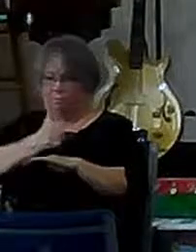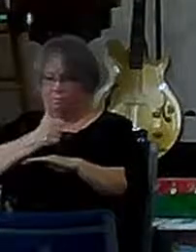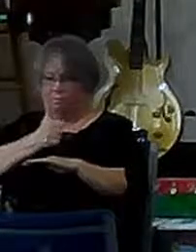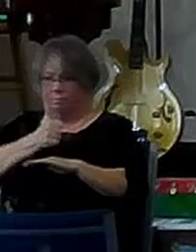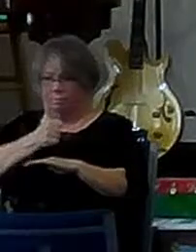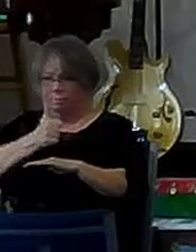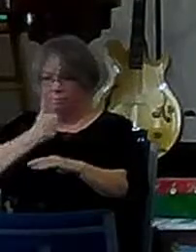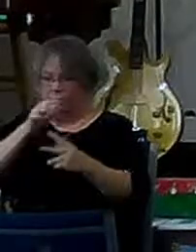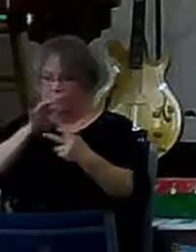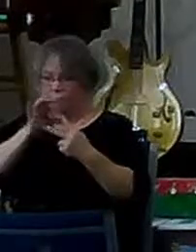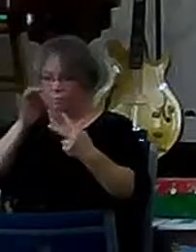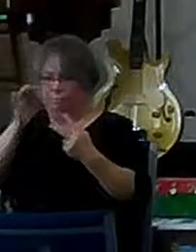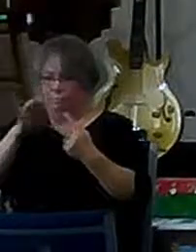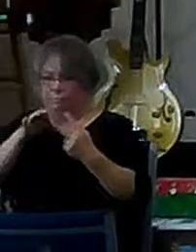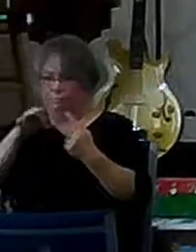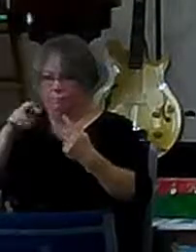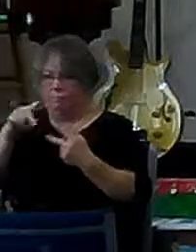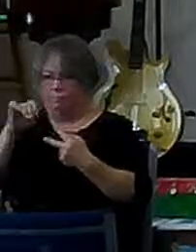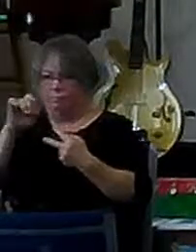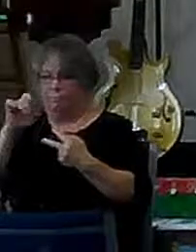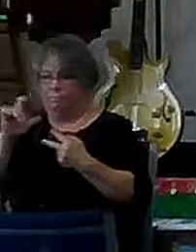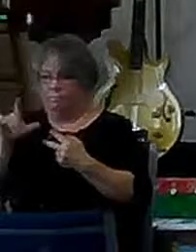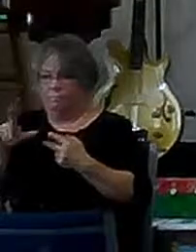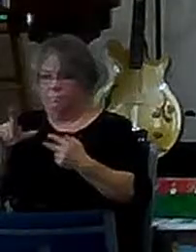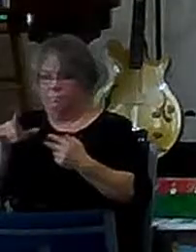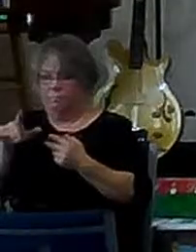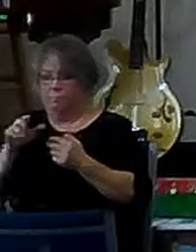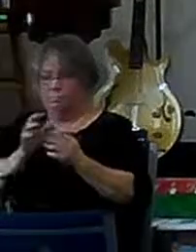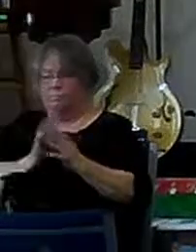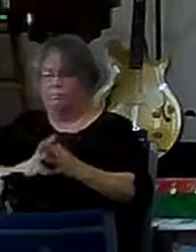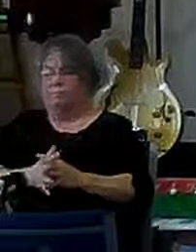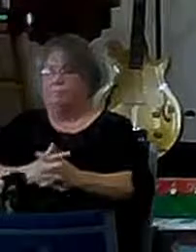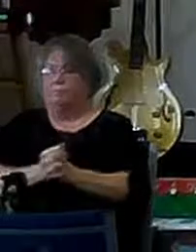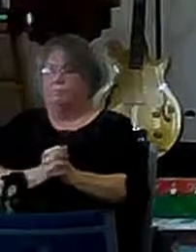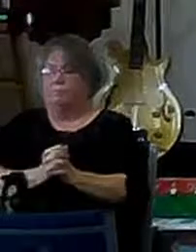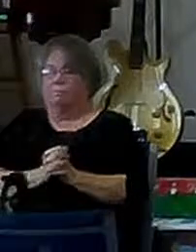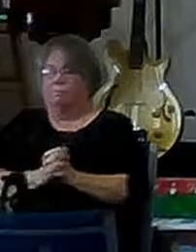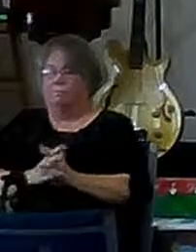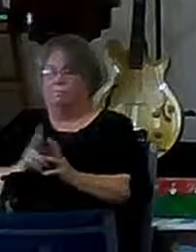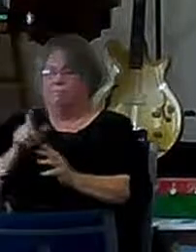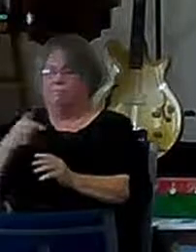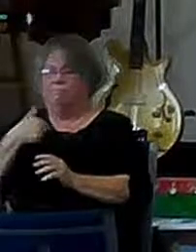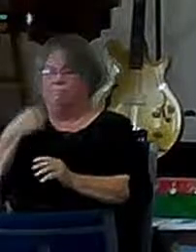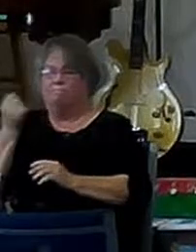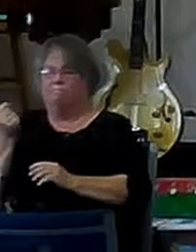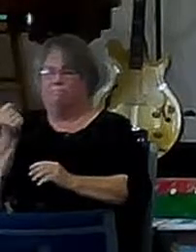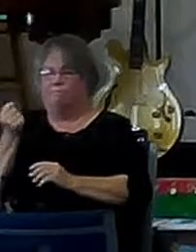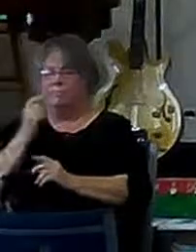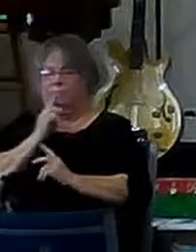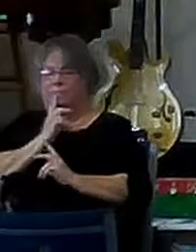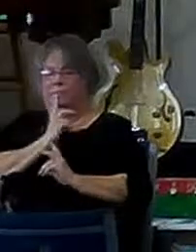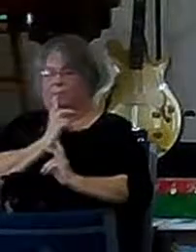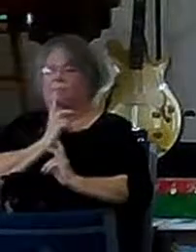Paul is not some theologian living somewhere in an